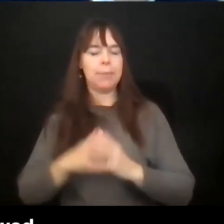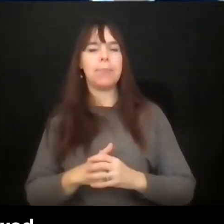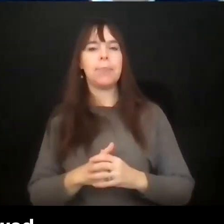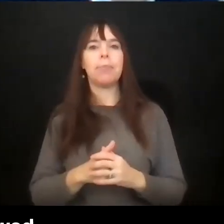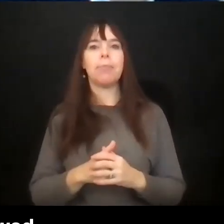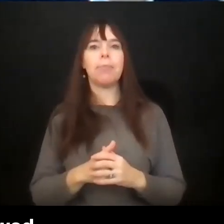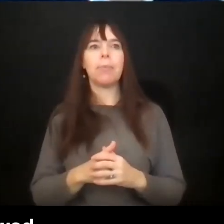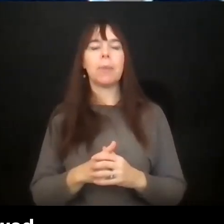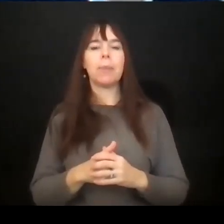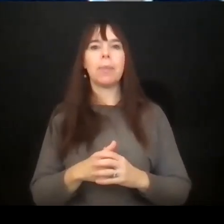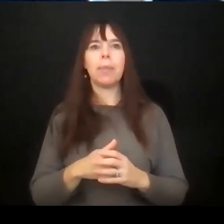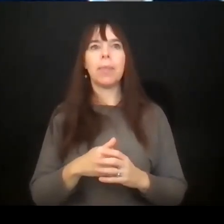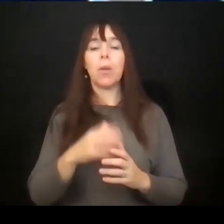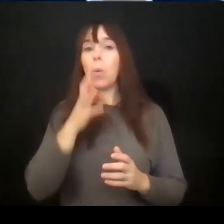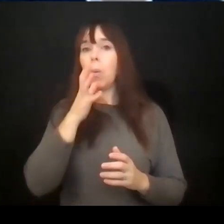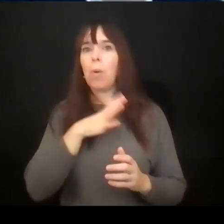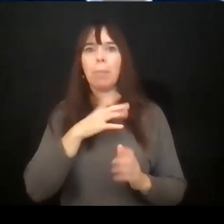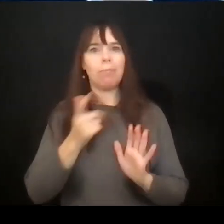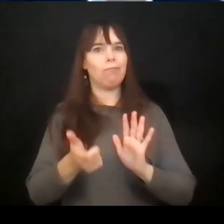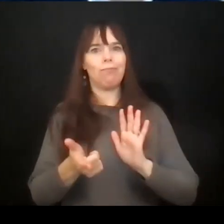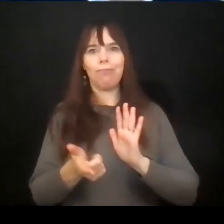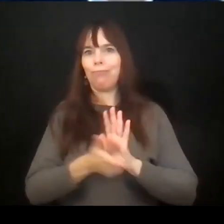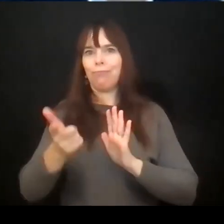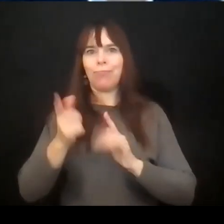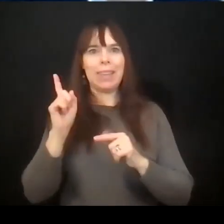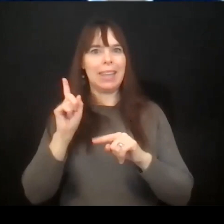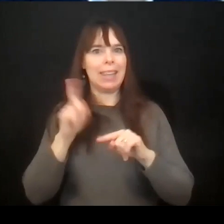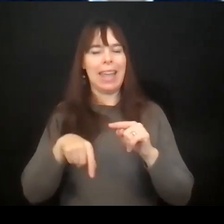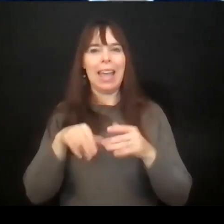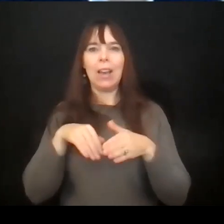Women were not allowed into the